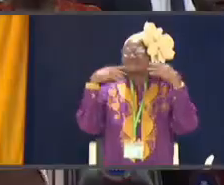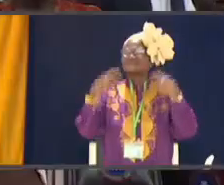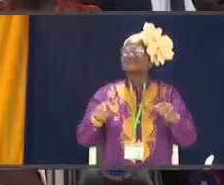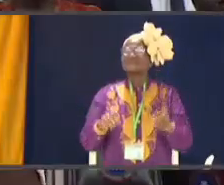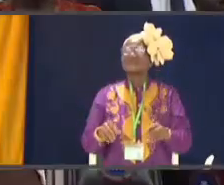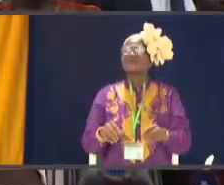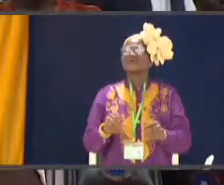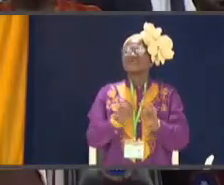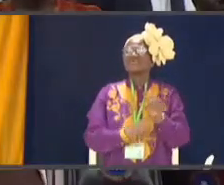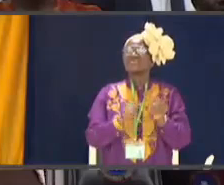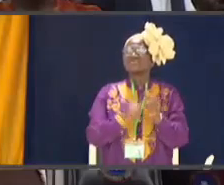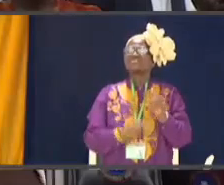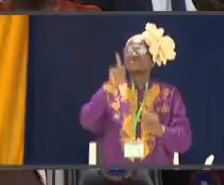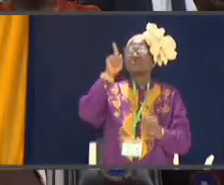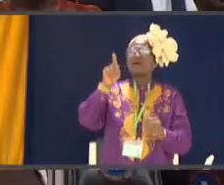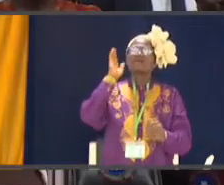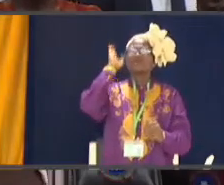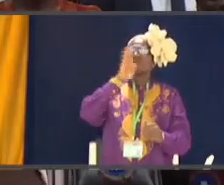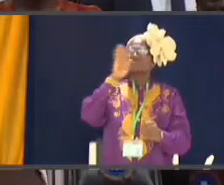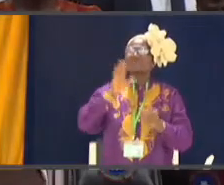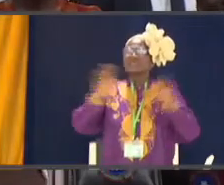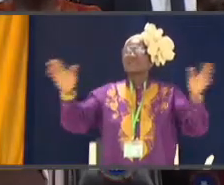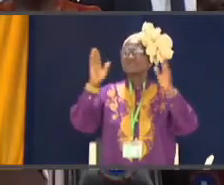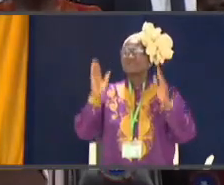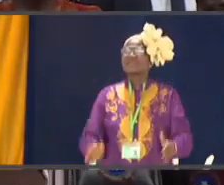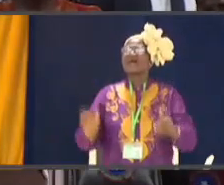Amen. Each one will be bigger than the one before.